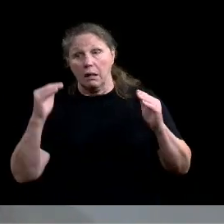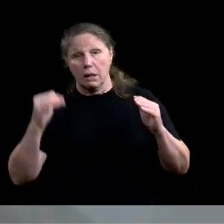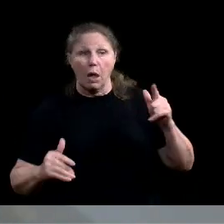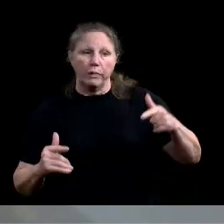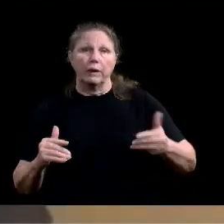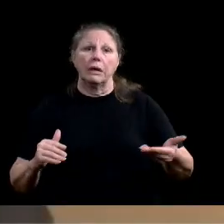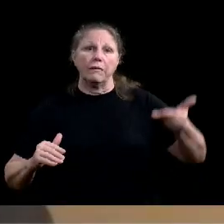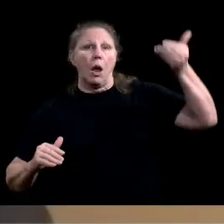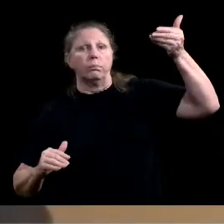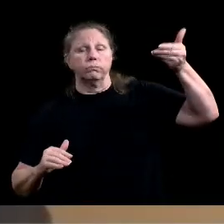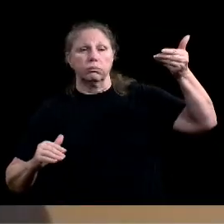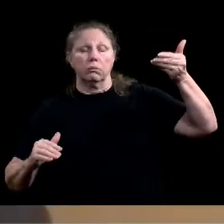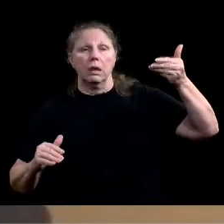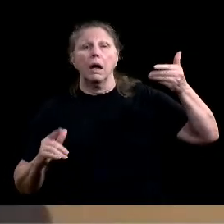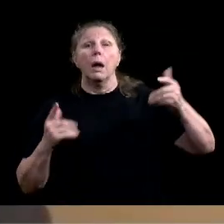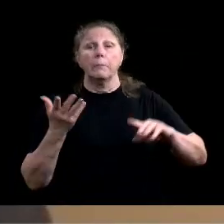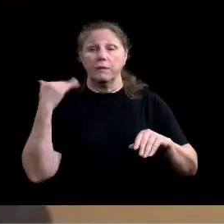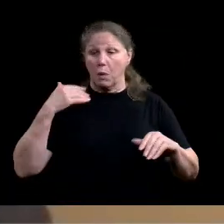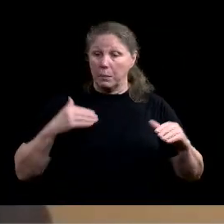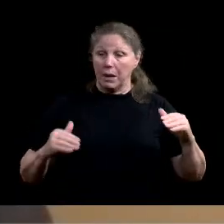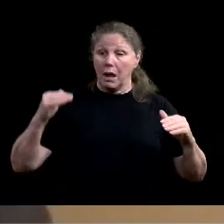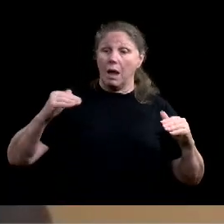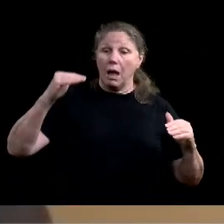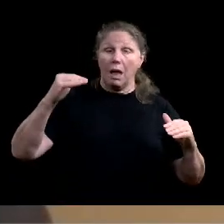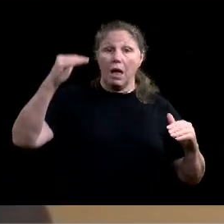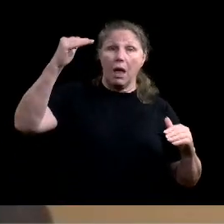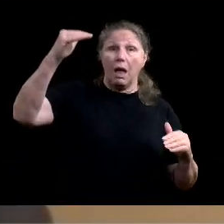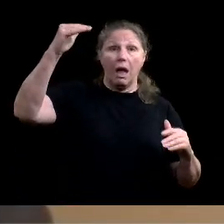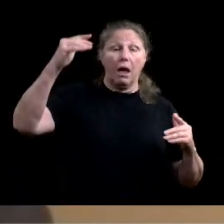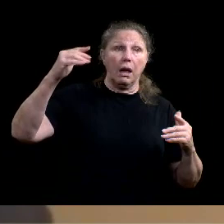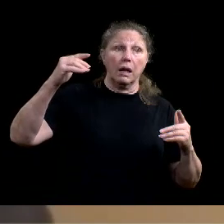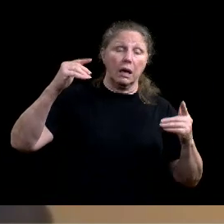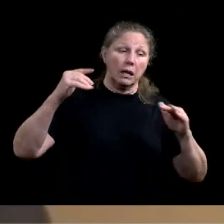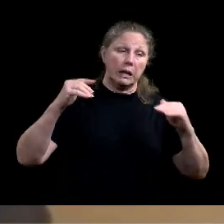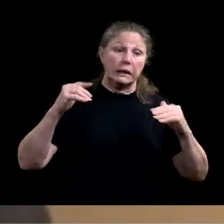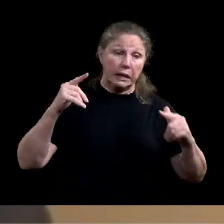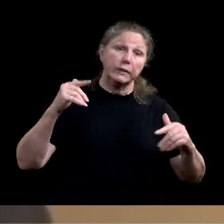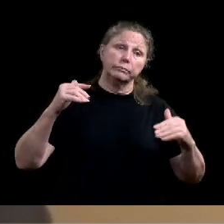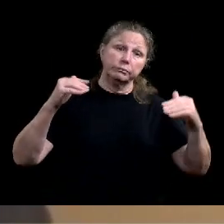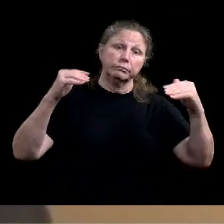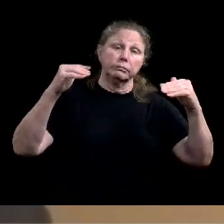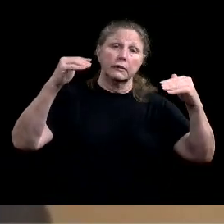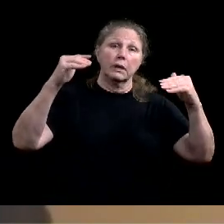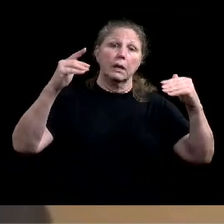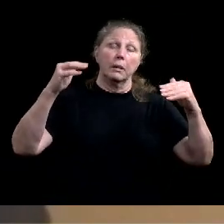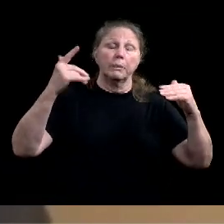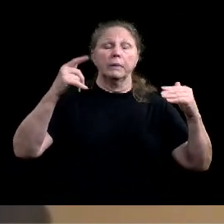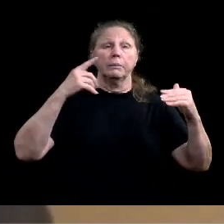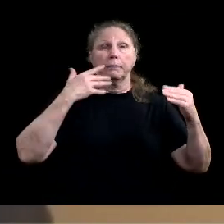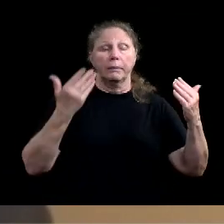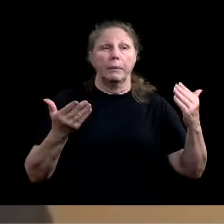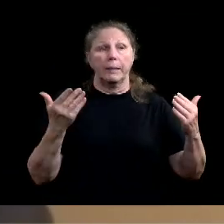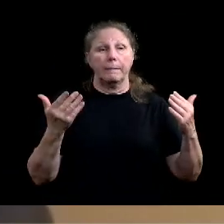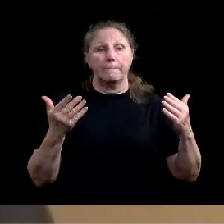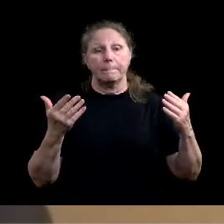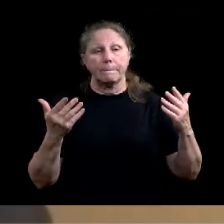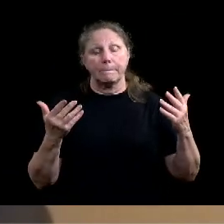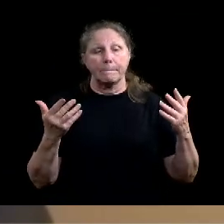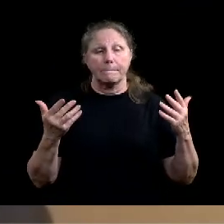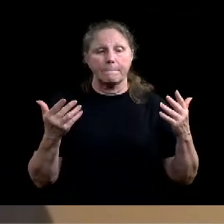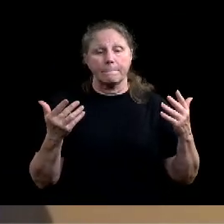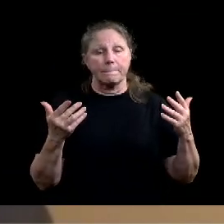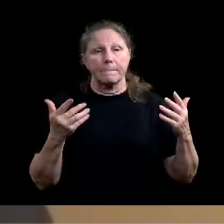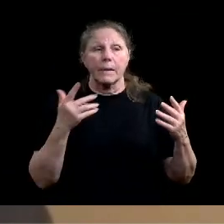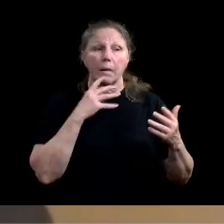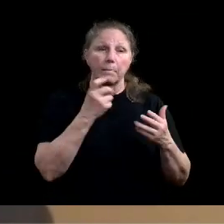rates have stayed down and even been cut by both the county and the city over the last few years. So I don't see